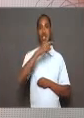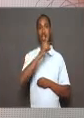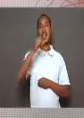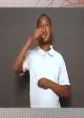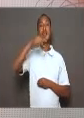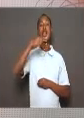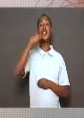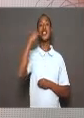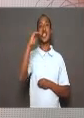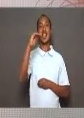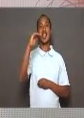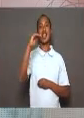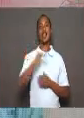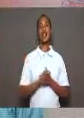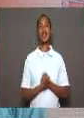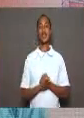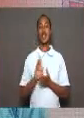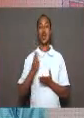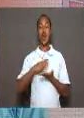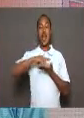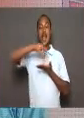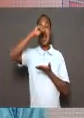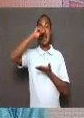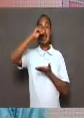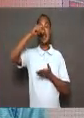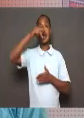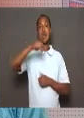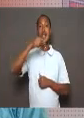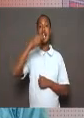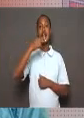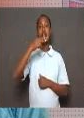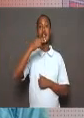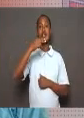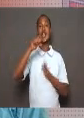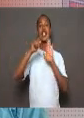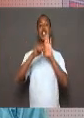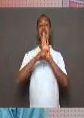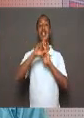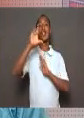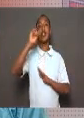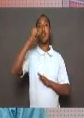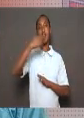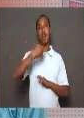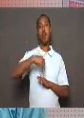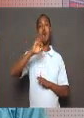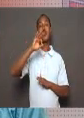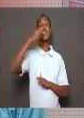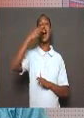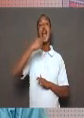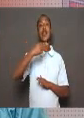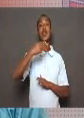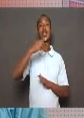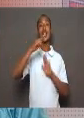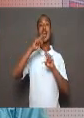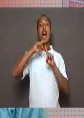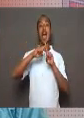the pH scale. We learned that pH is the negative logarithm of the